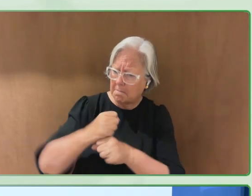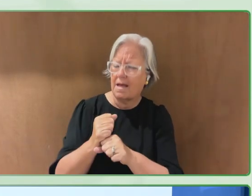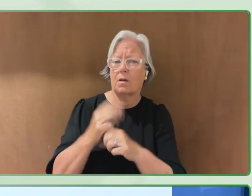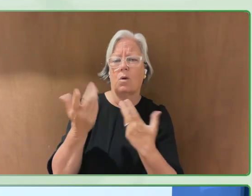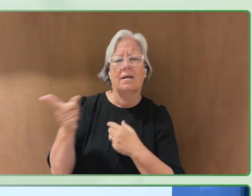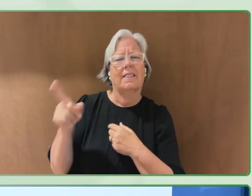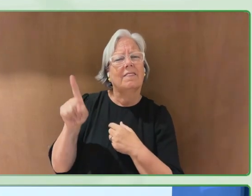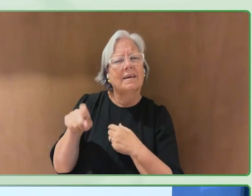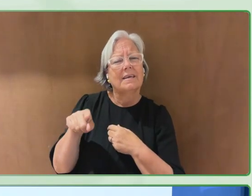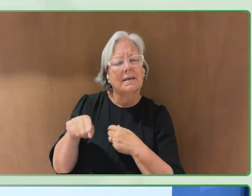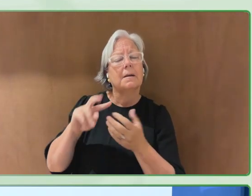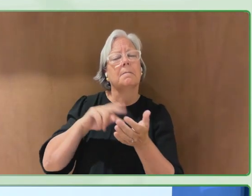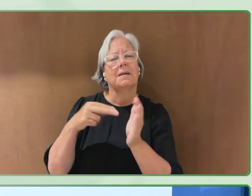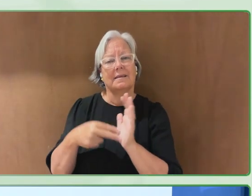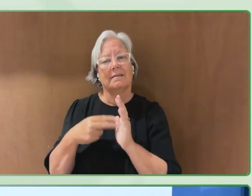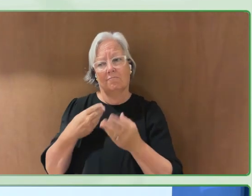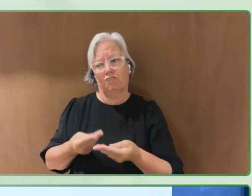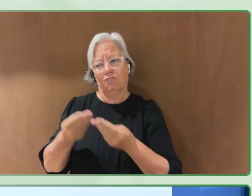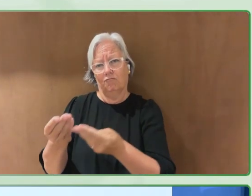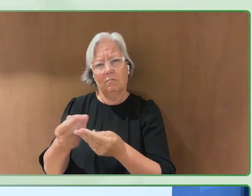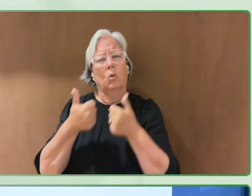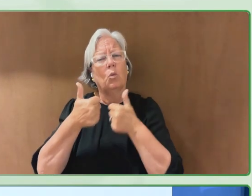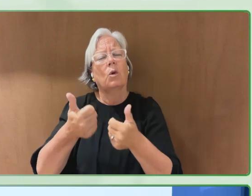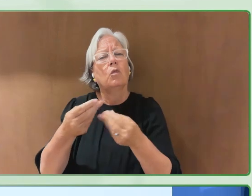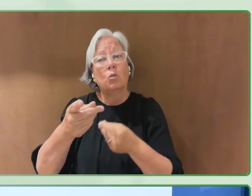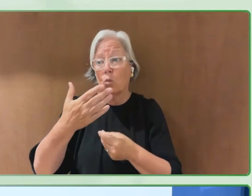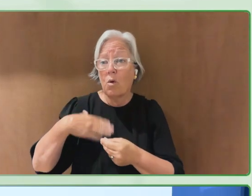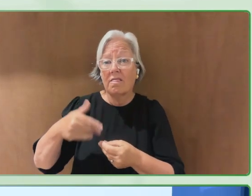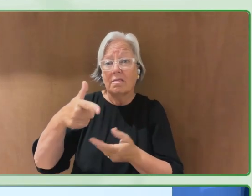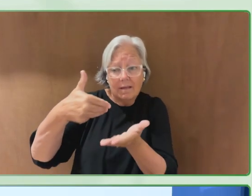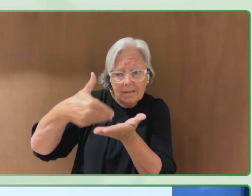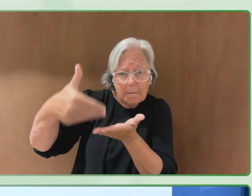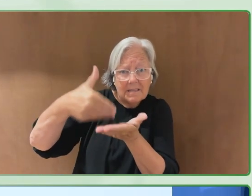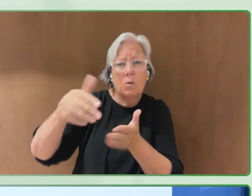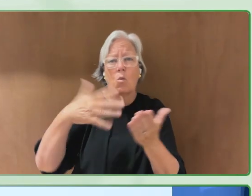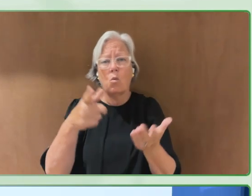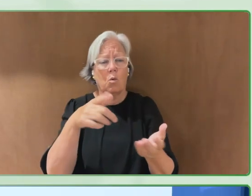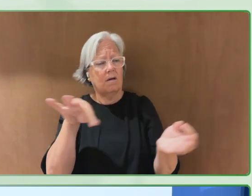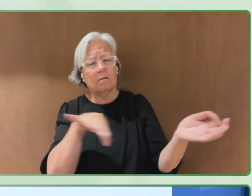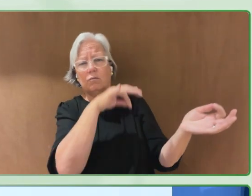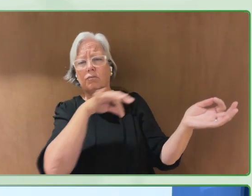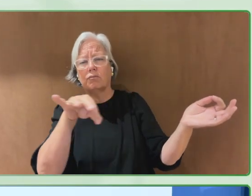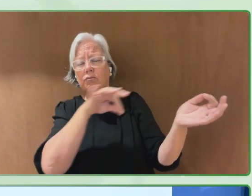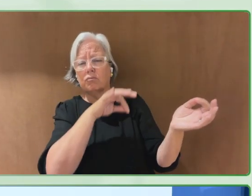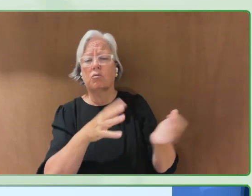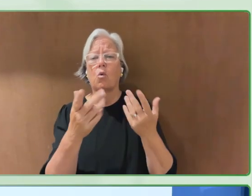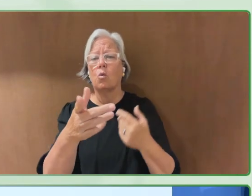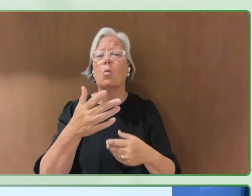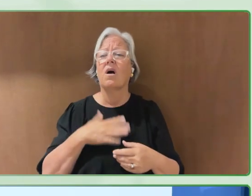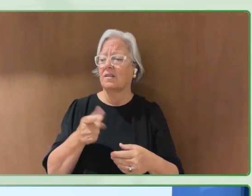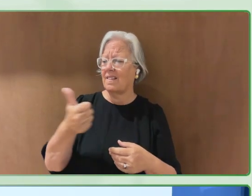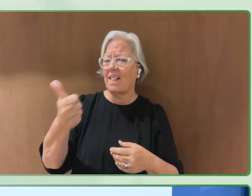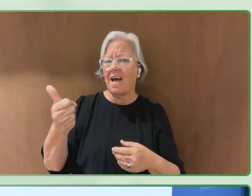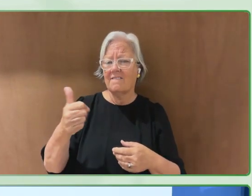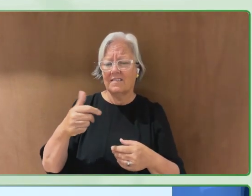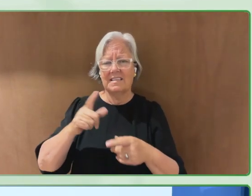give a real solution. If you want to play table tennis, if you want to play the violin, or something so simple like brushing your teeth by yourself, you can do it with